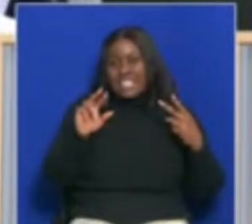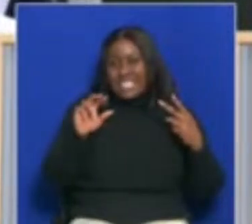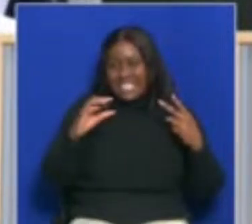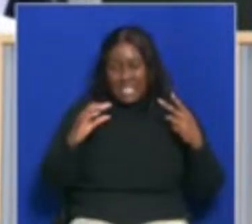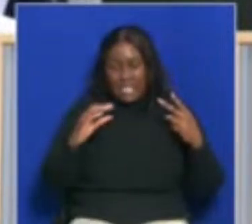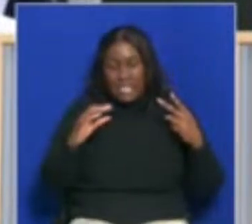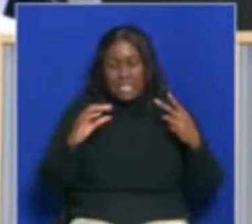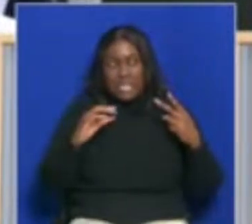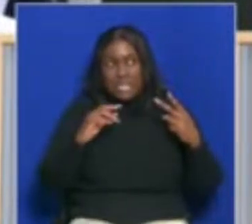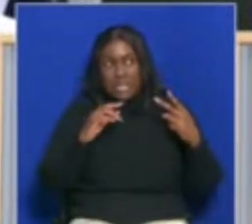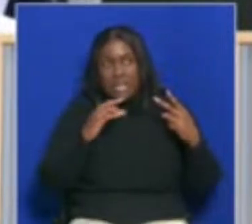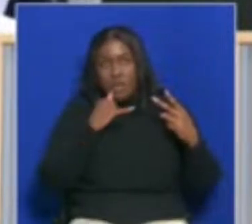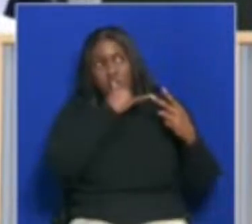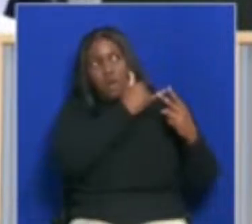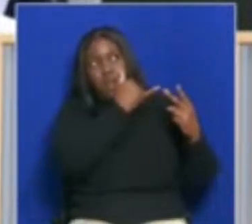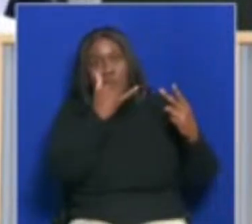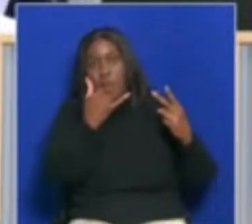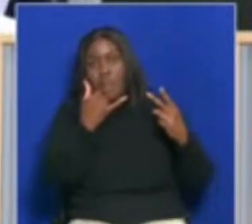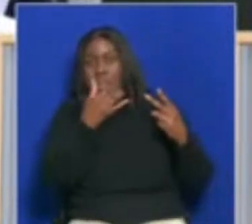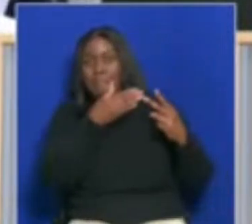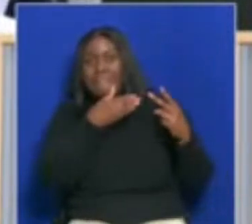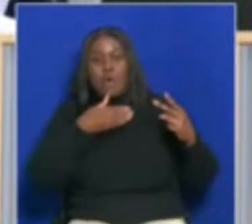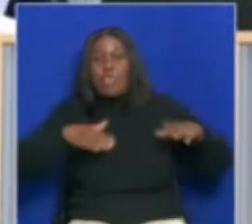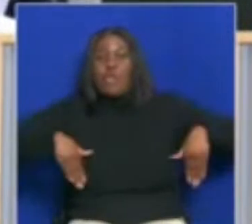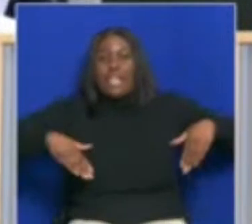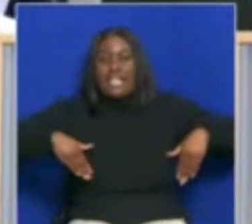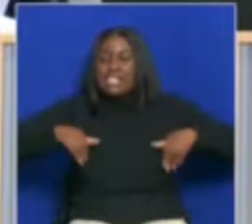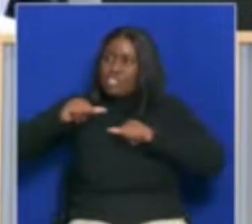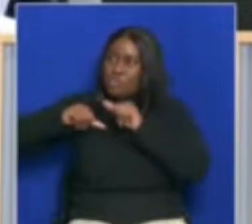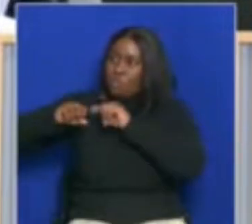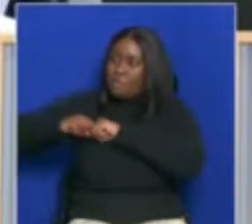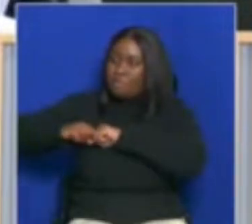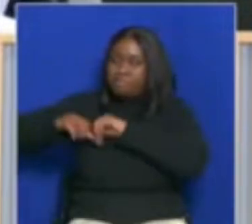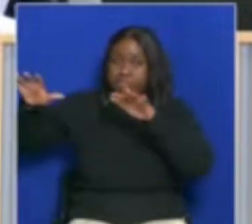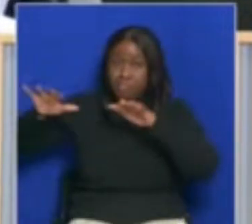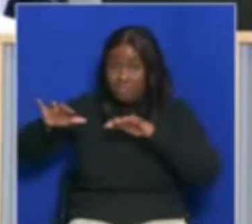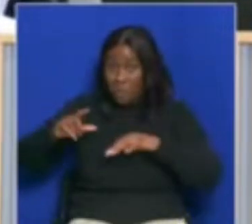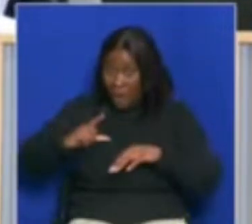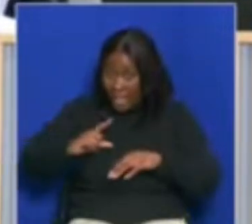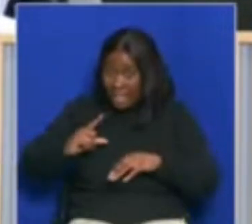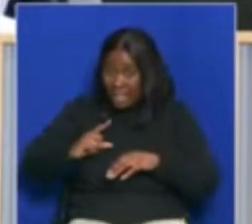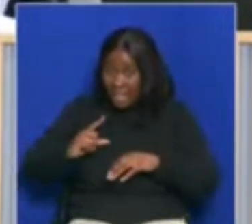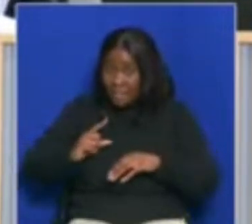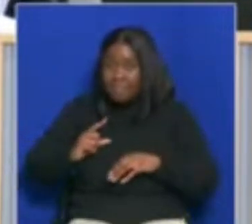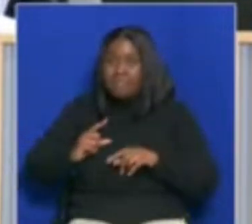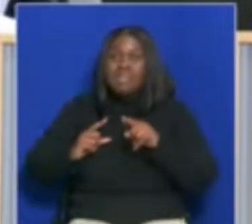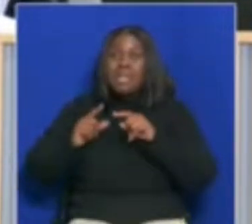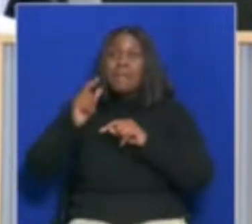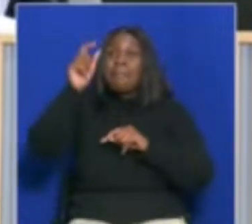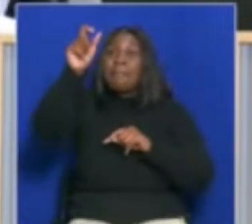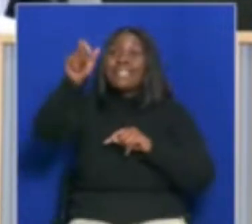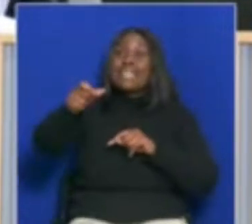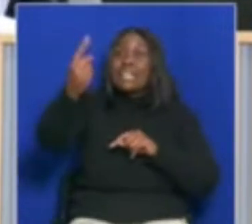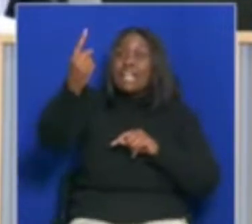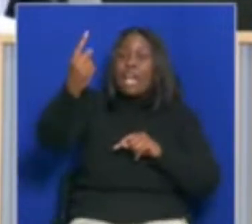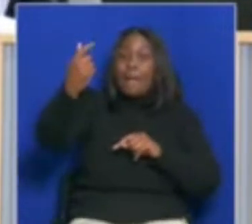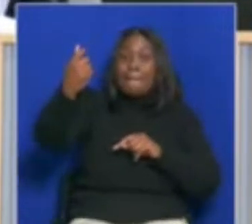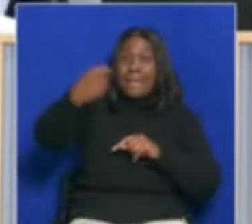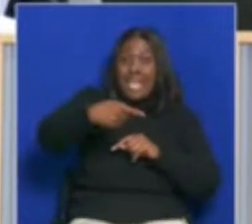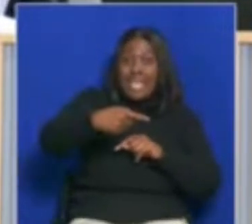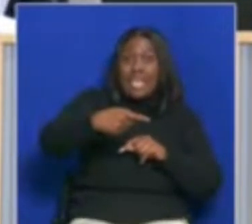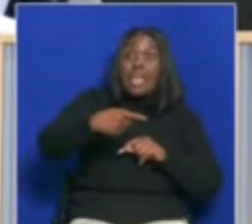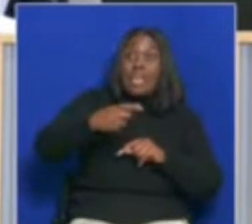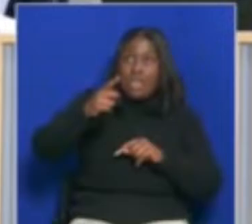that maybe it was to show whoever is the payer to...